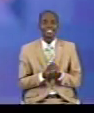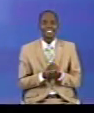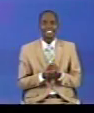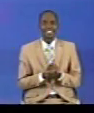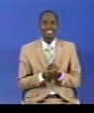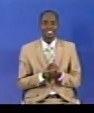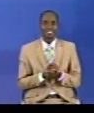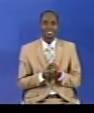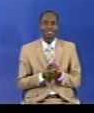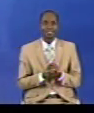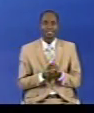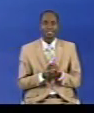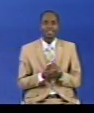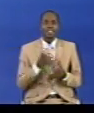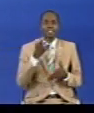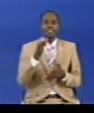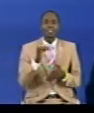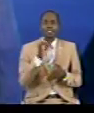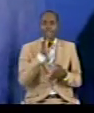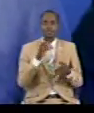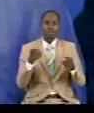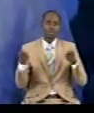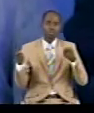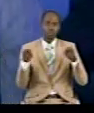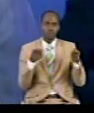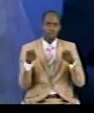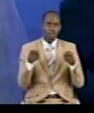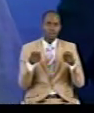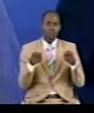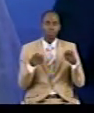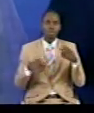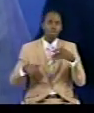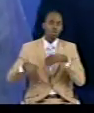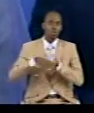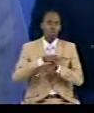There's dominion over sin,